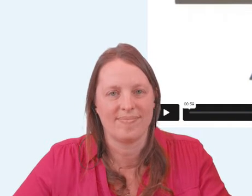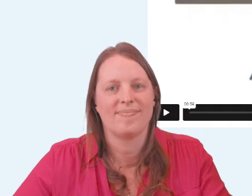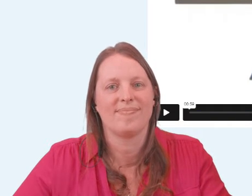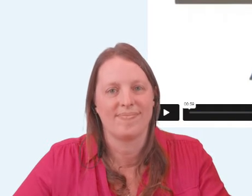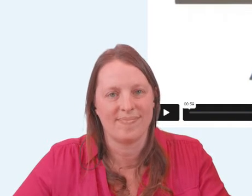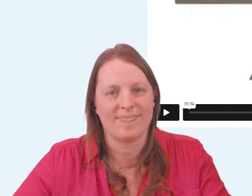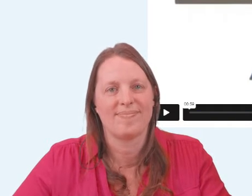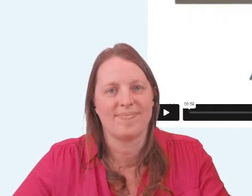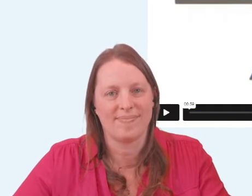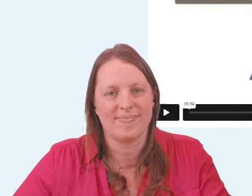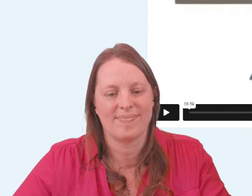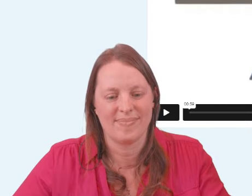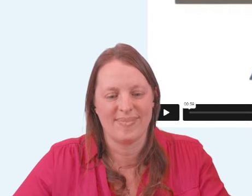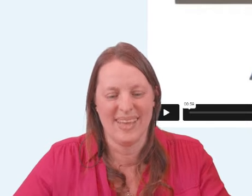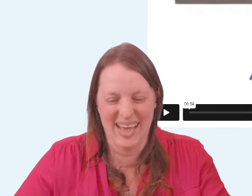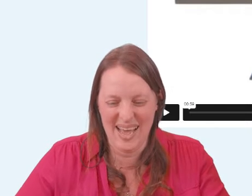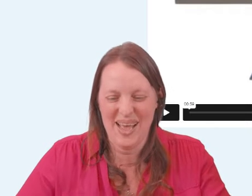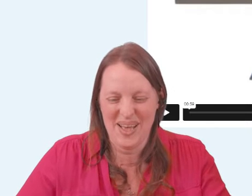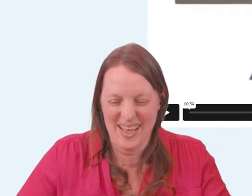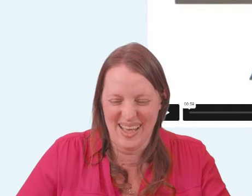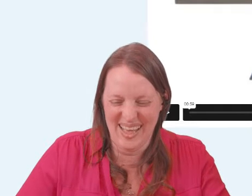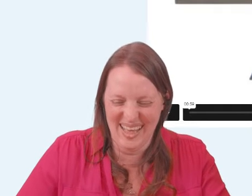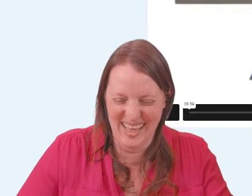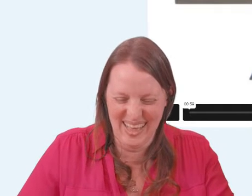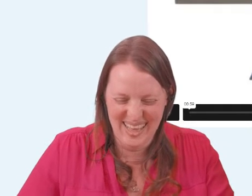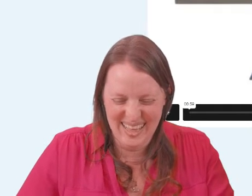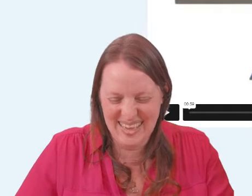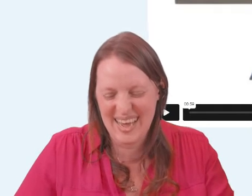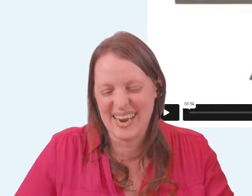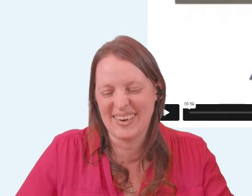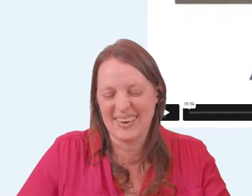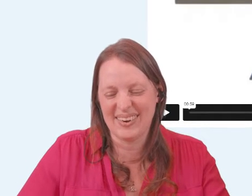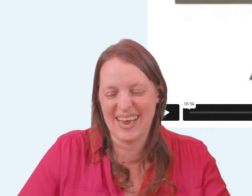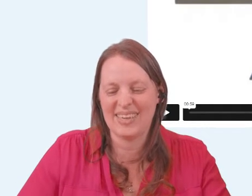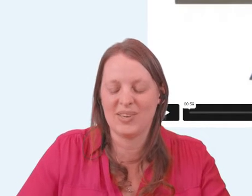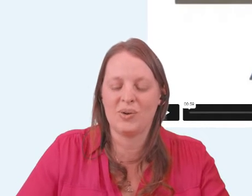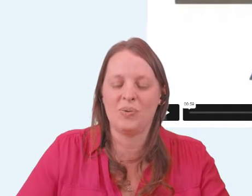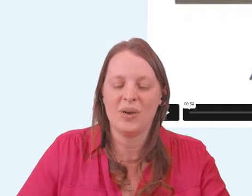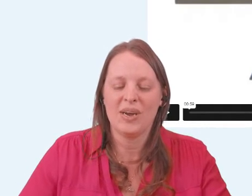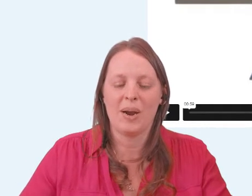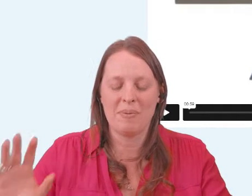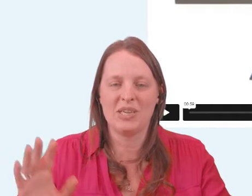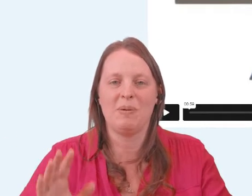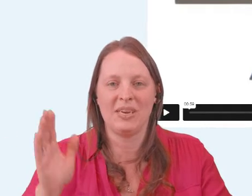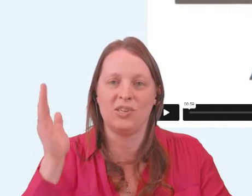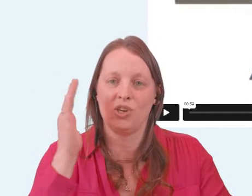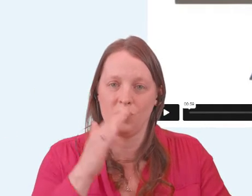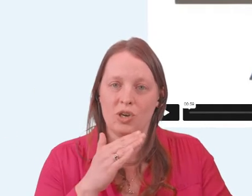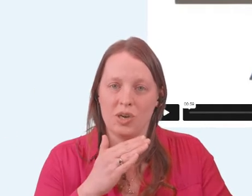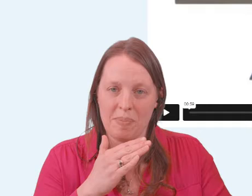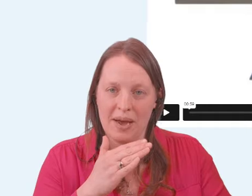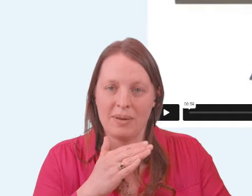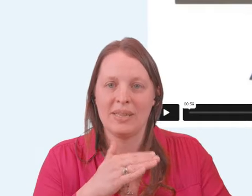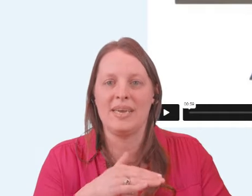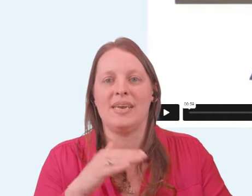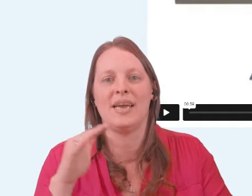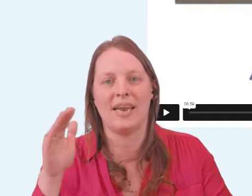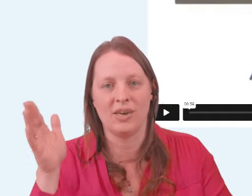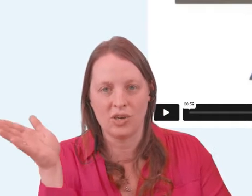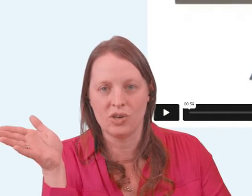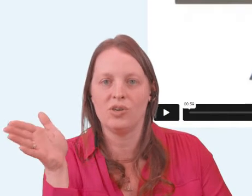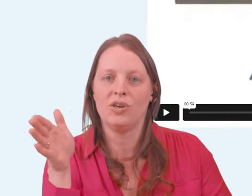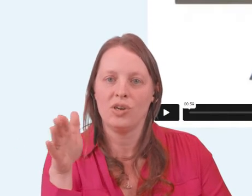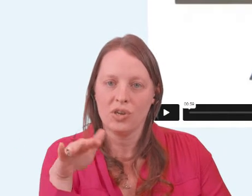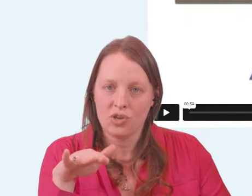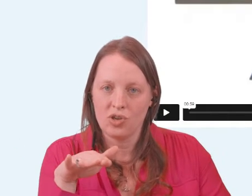maneuver. But go ahead, and it has nothing to do with this. Got it. Okay, so our best bet is to do a good bow and lean and